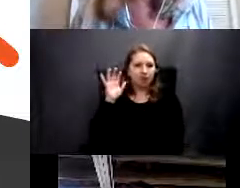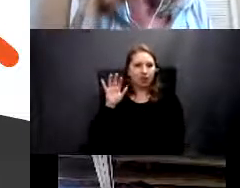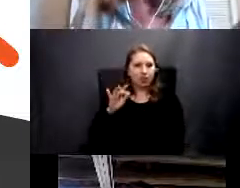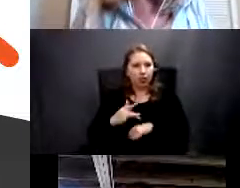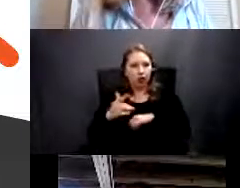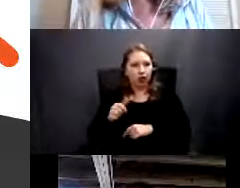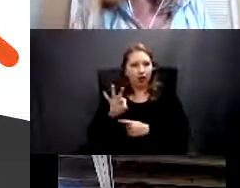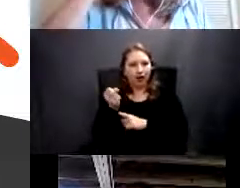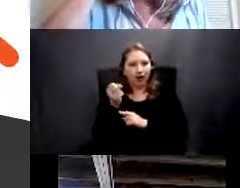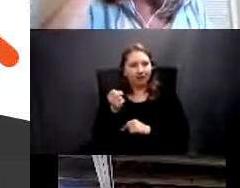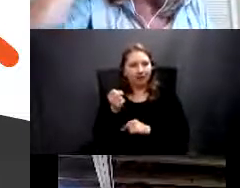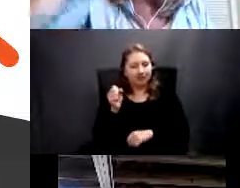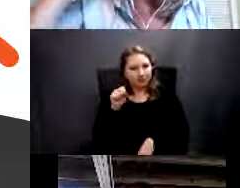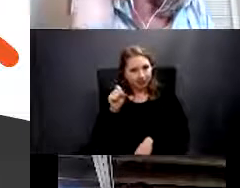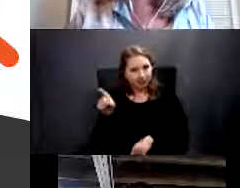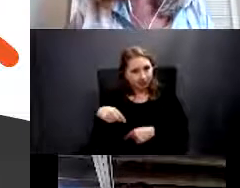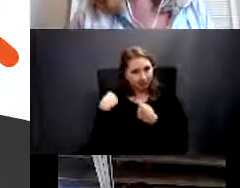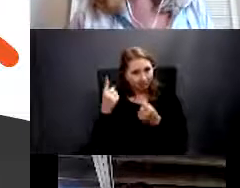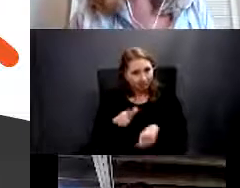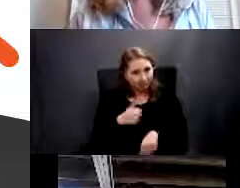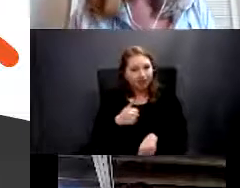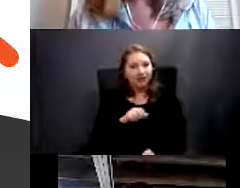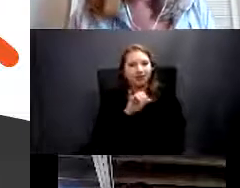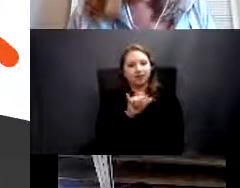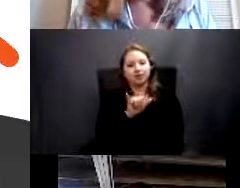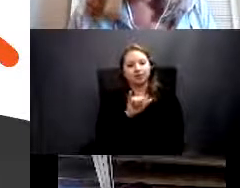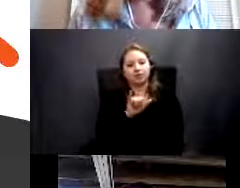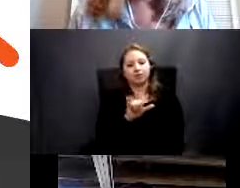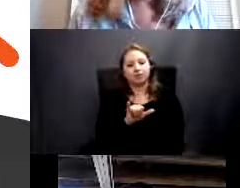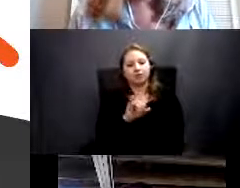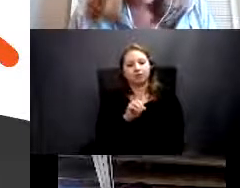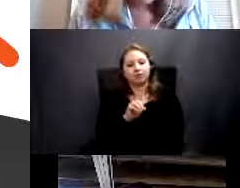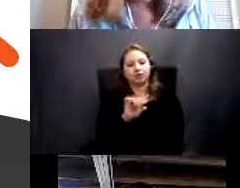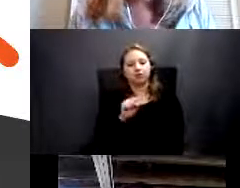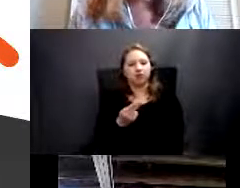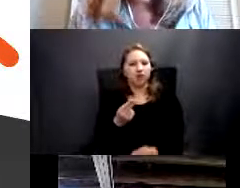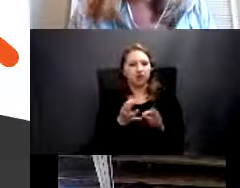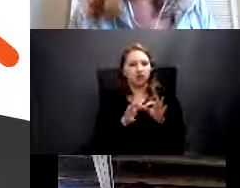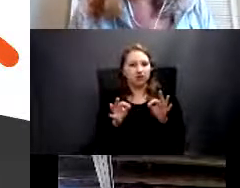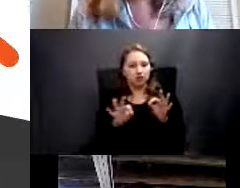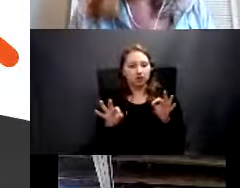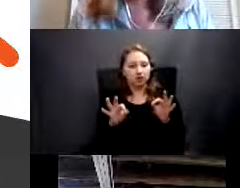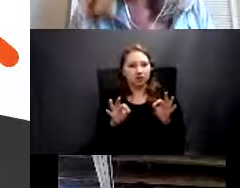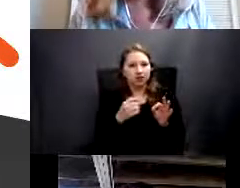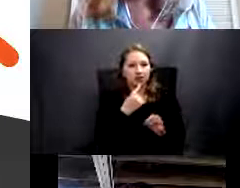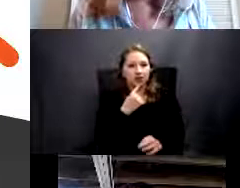long. It's a Yiddish expression, and it's called "Geh